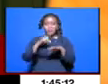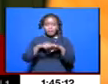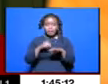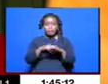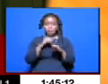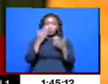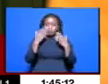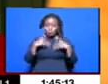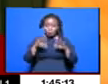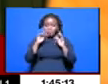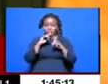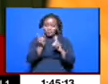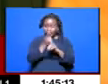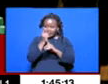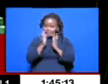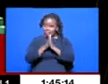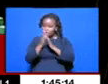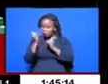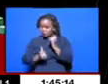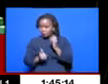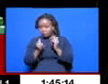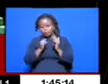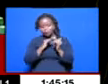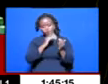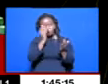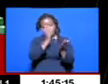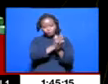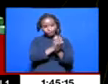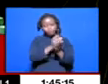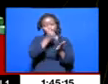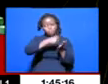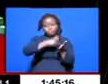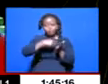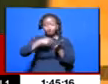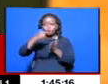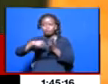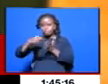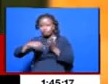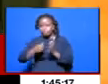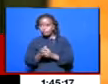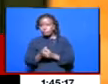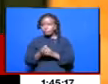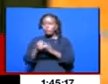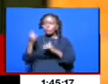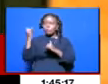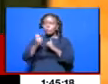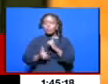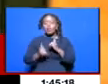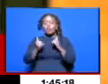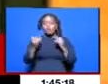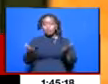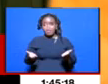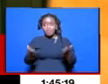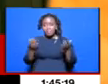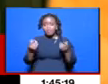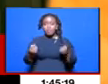the verification of signatures. And finally, the interpretation of